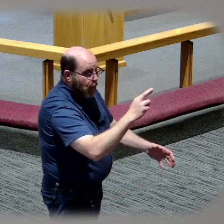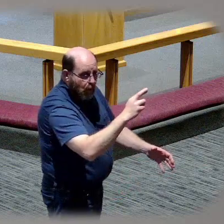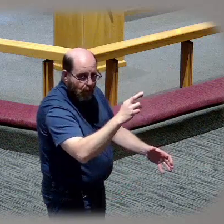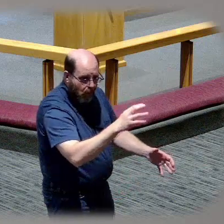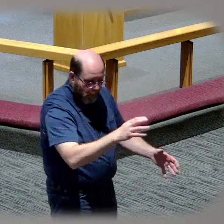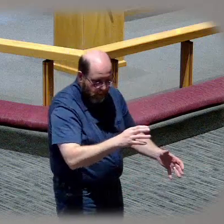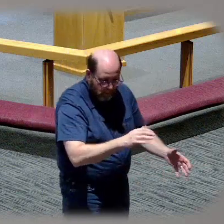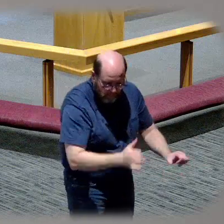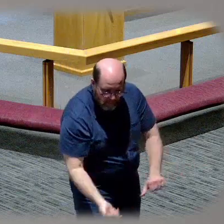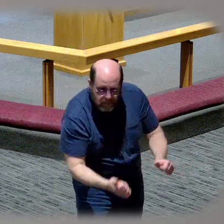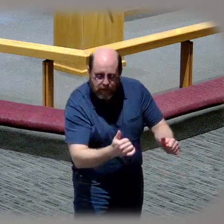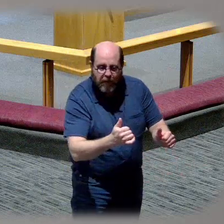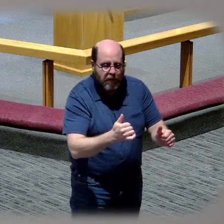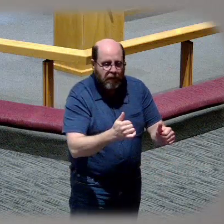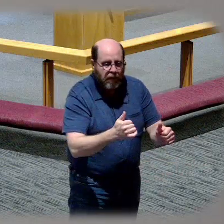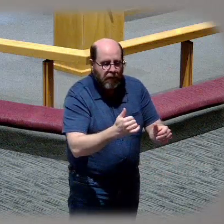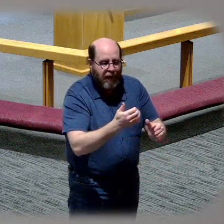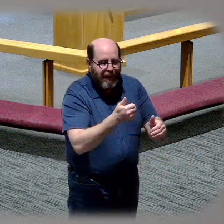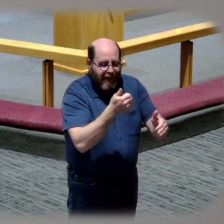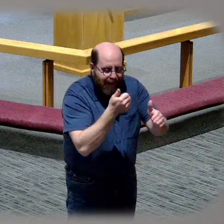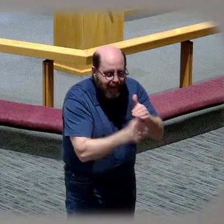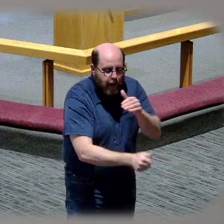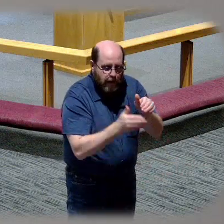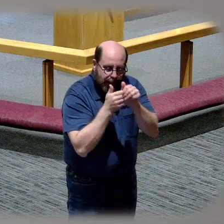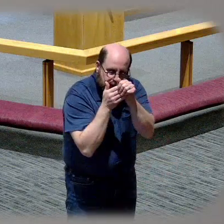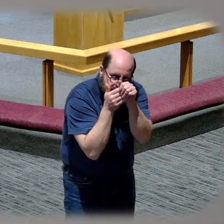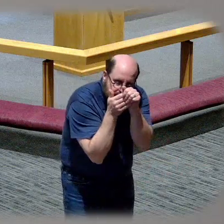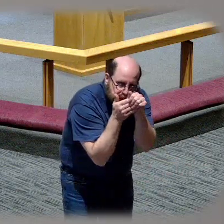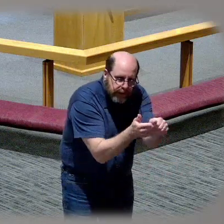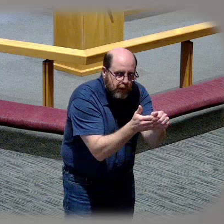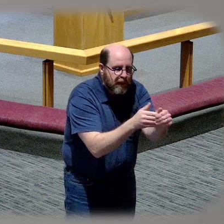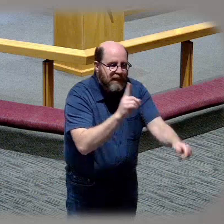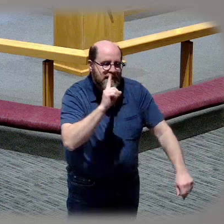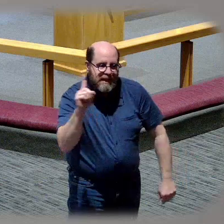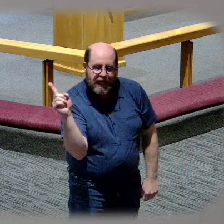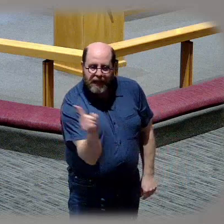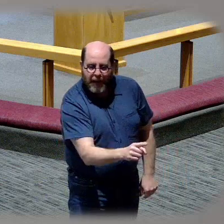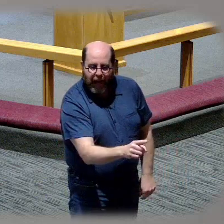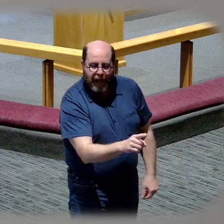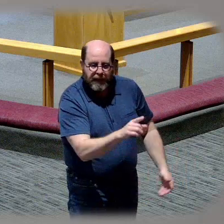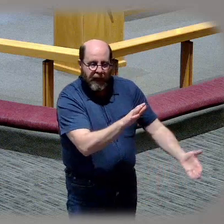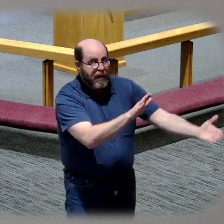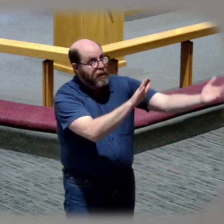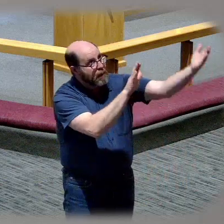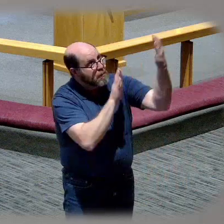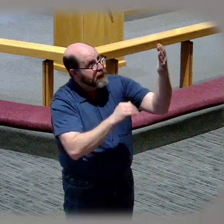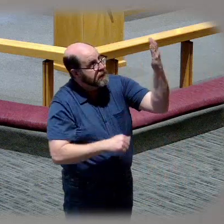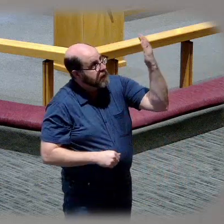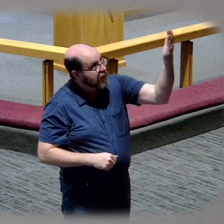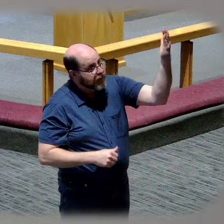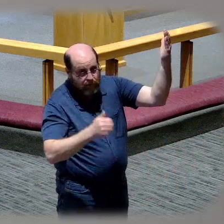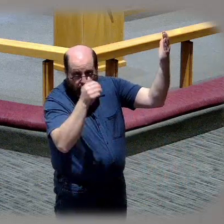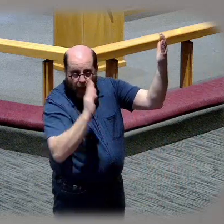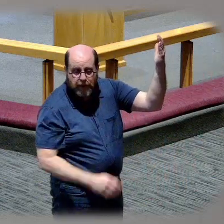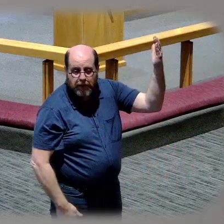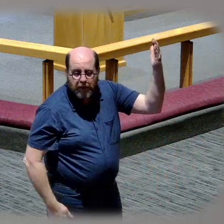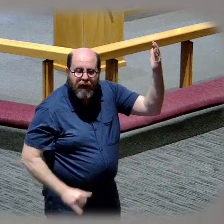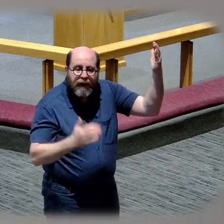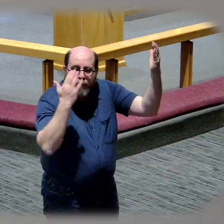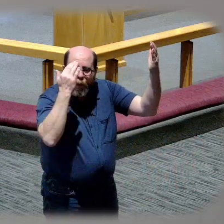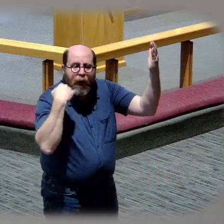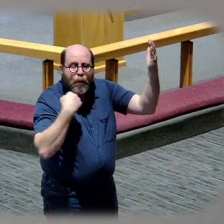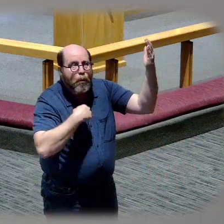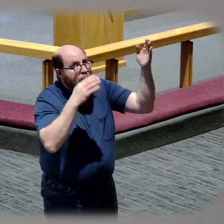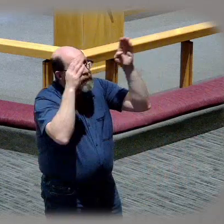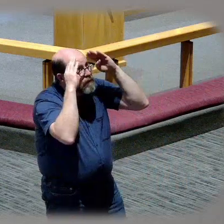And it's done under the direction, command, in the presence of God, which is why we focus